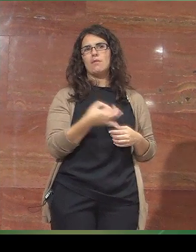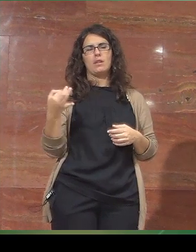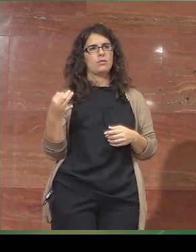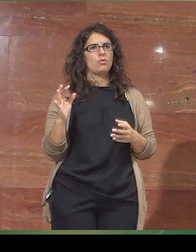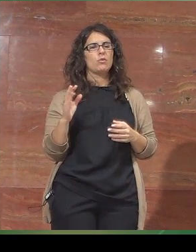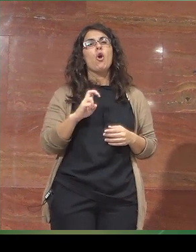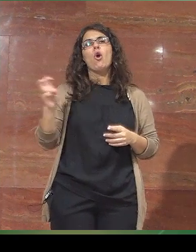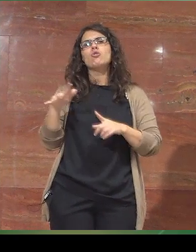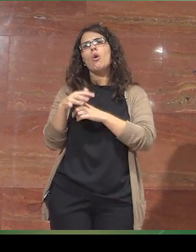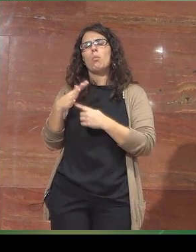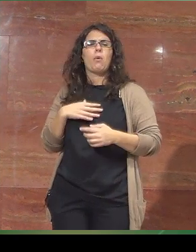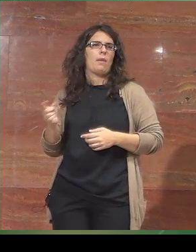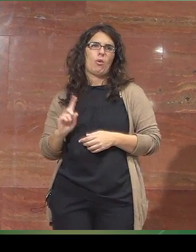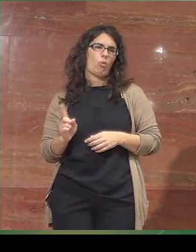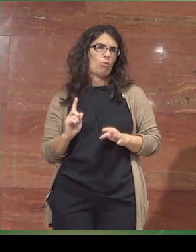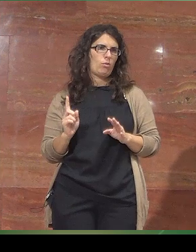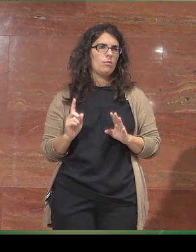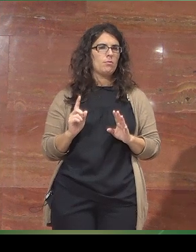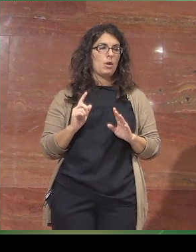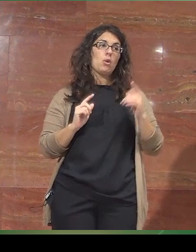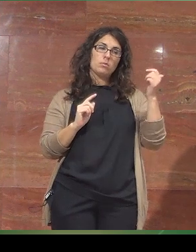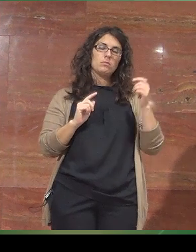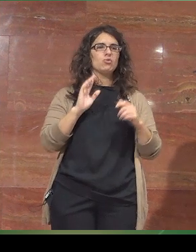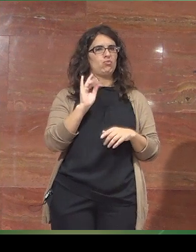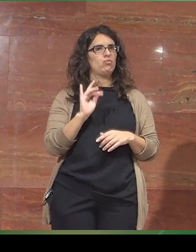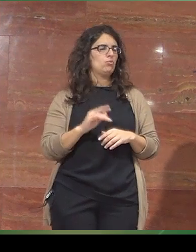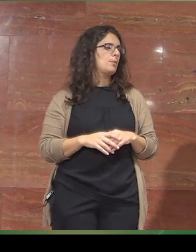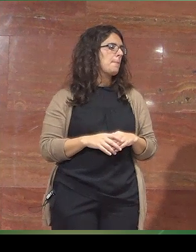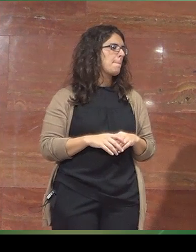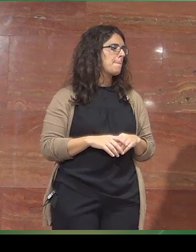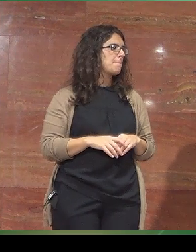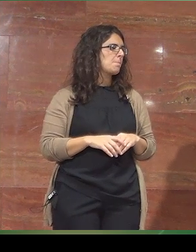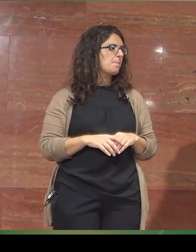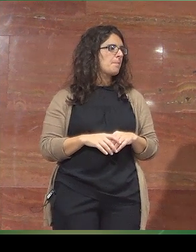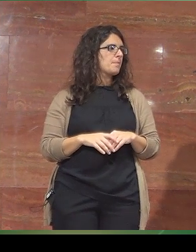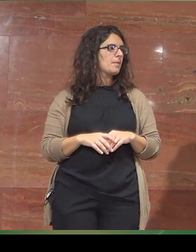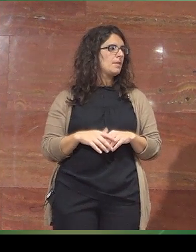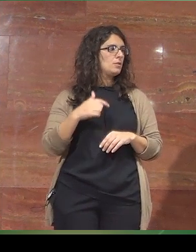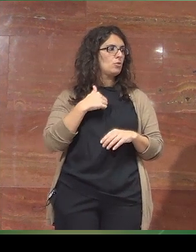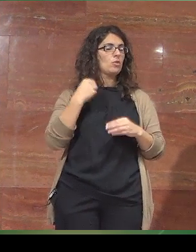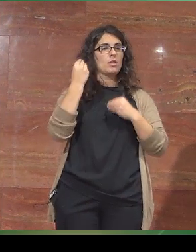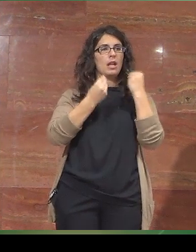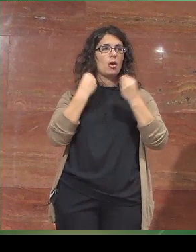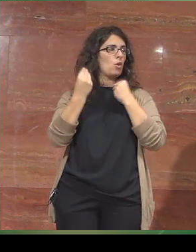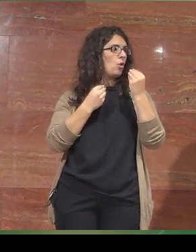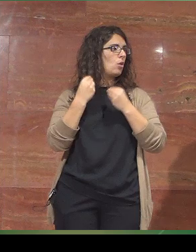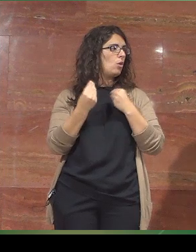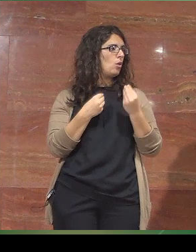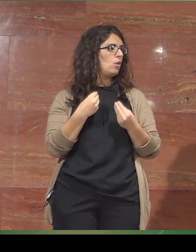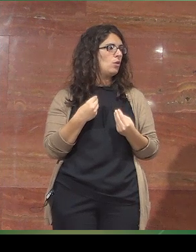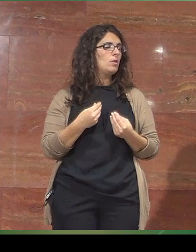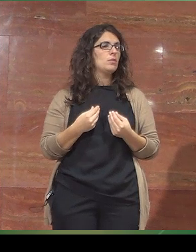but in this context was perfect. And I think we have to work about this contextual